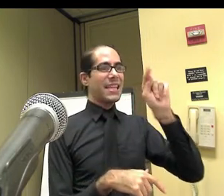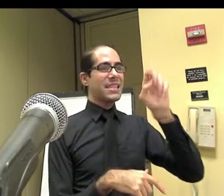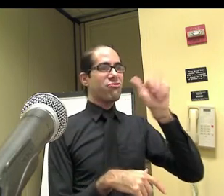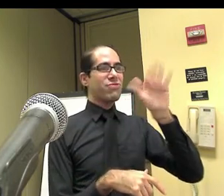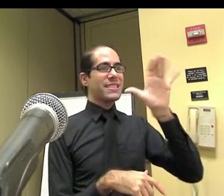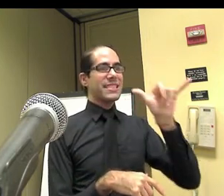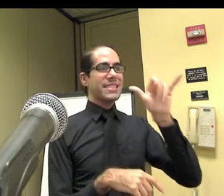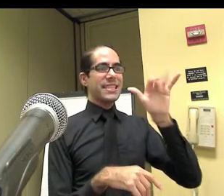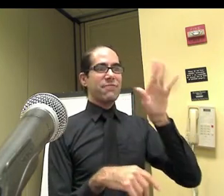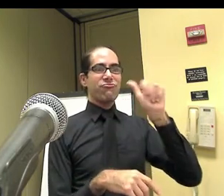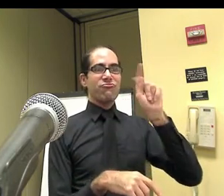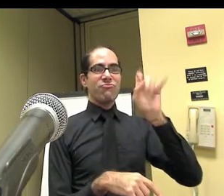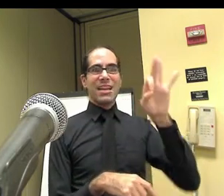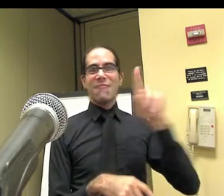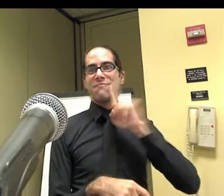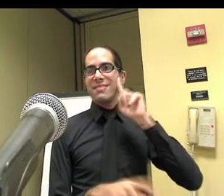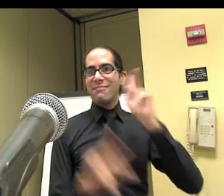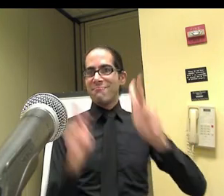about